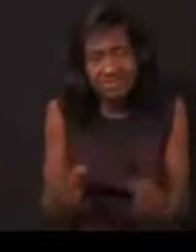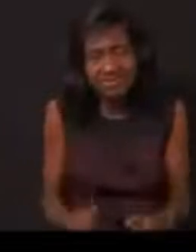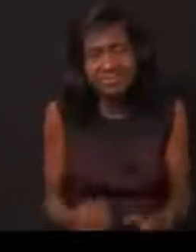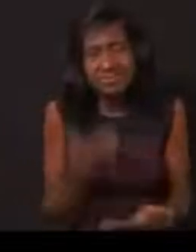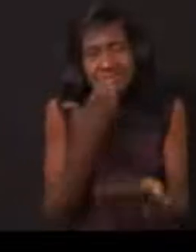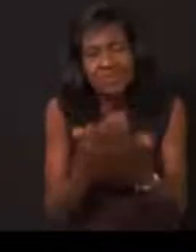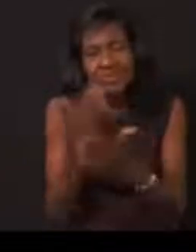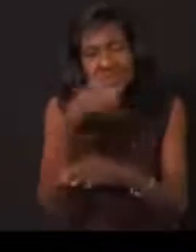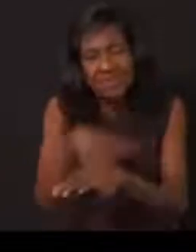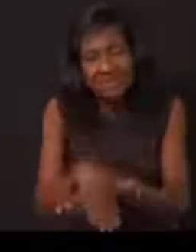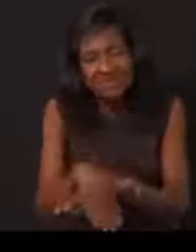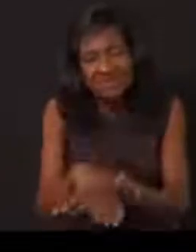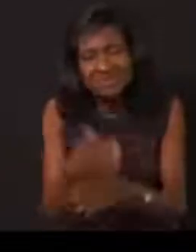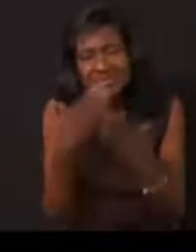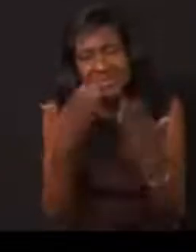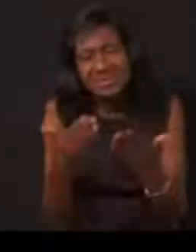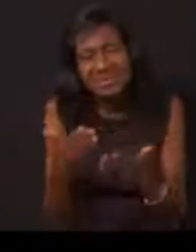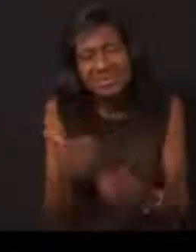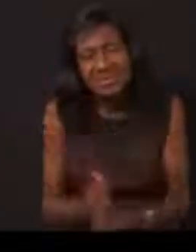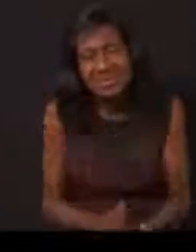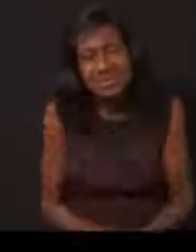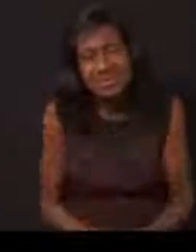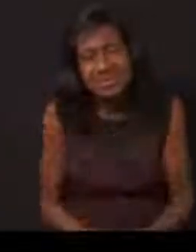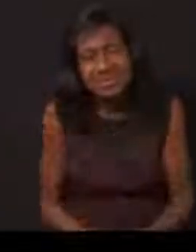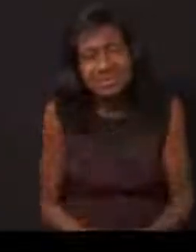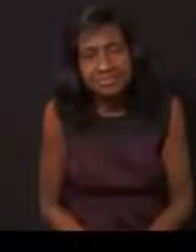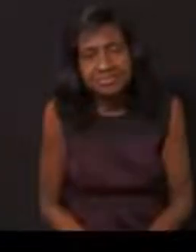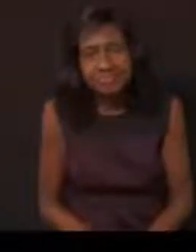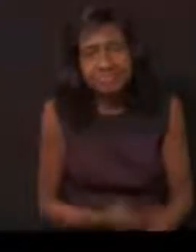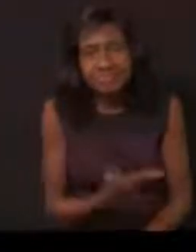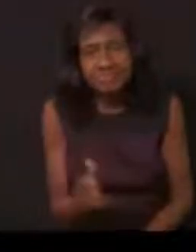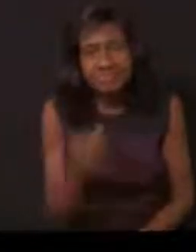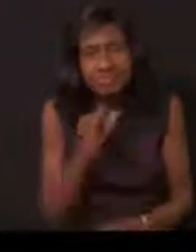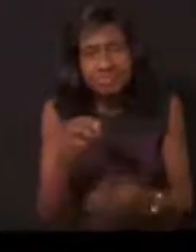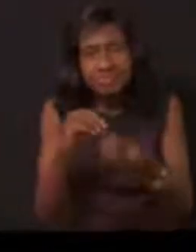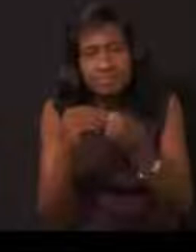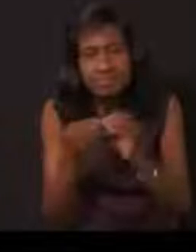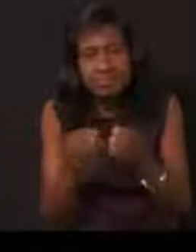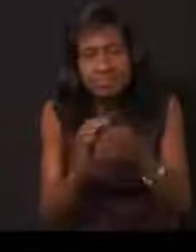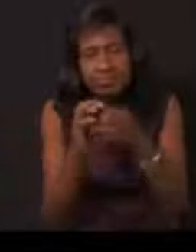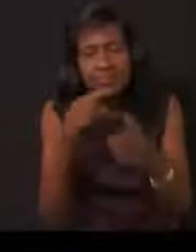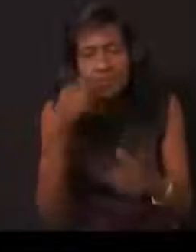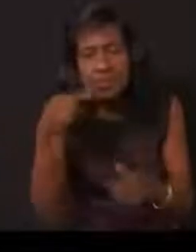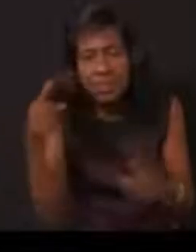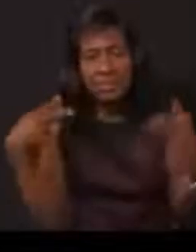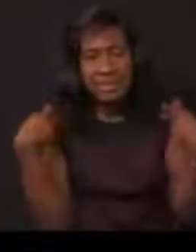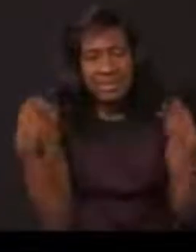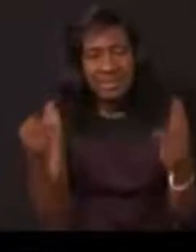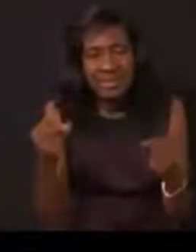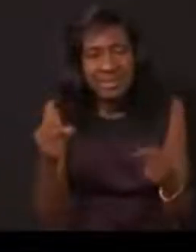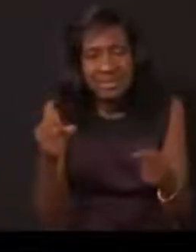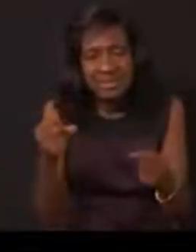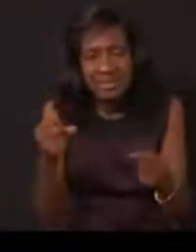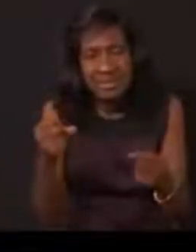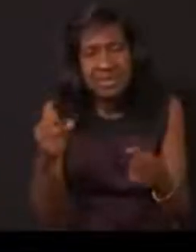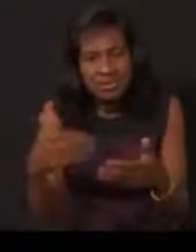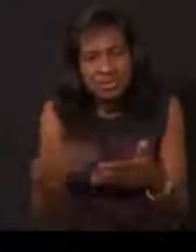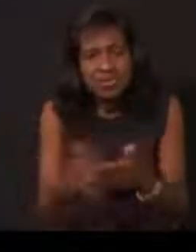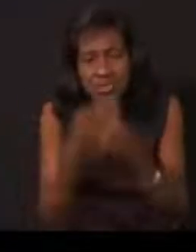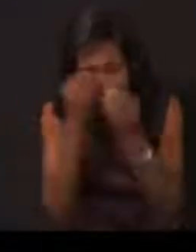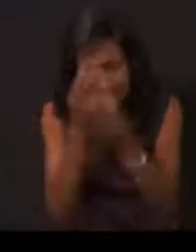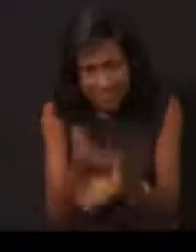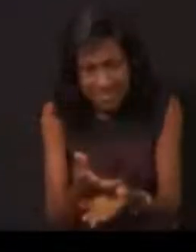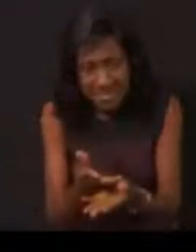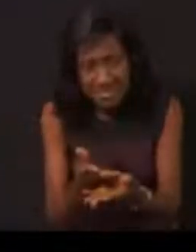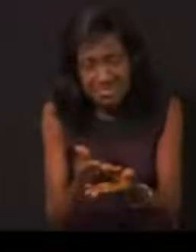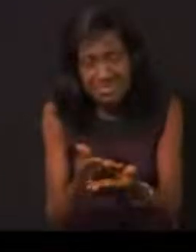Good afternoon, and thank you, Donna. There is a number of public health updates that I'd like to share with each and